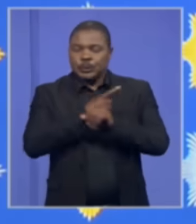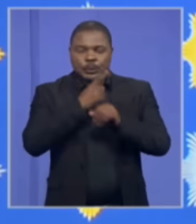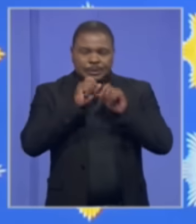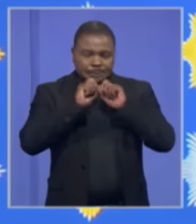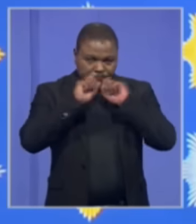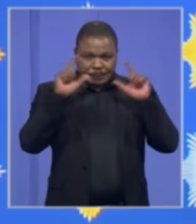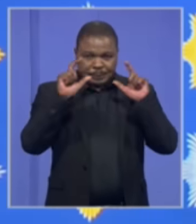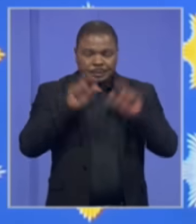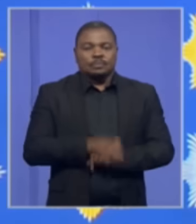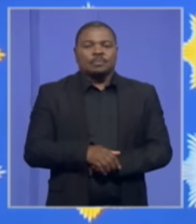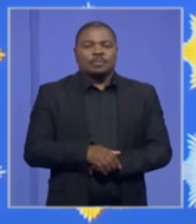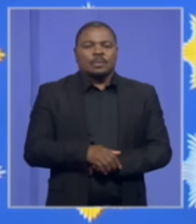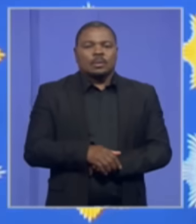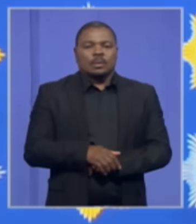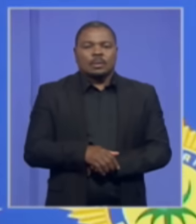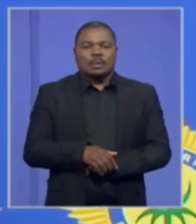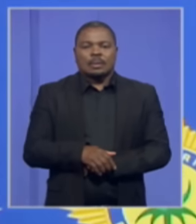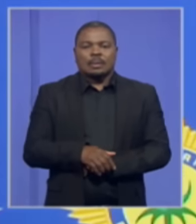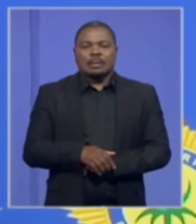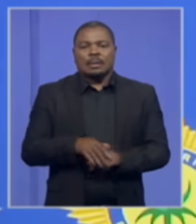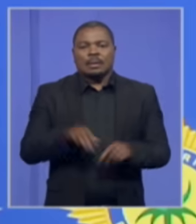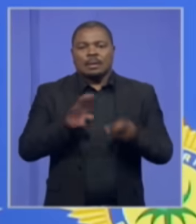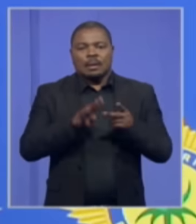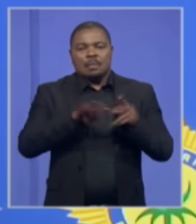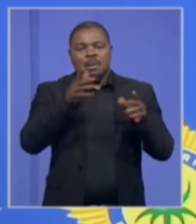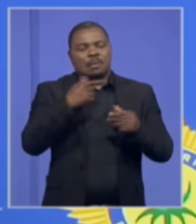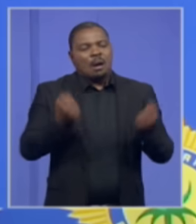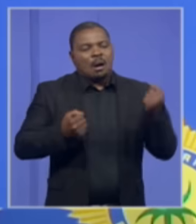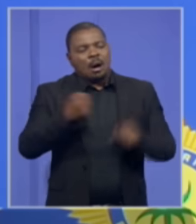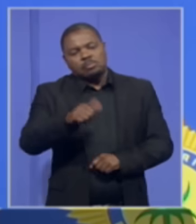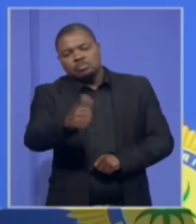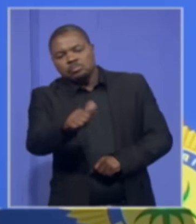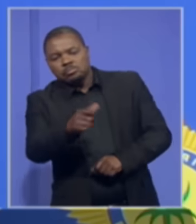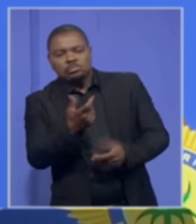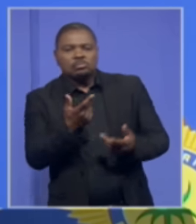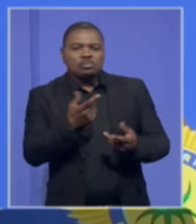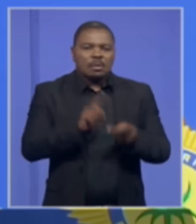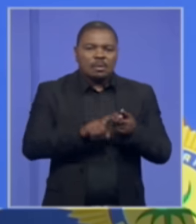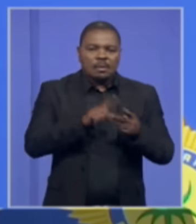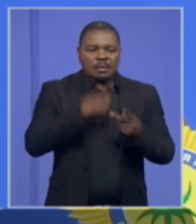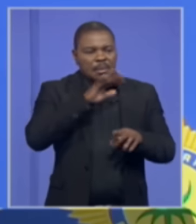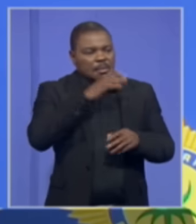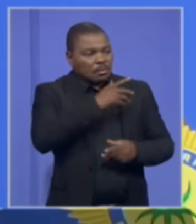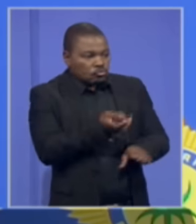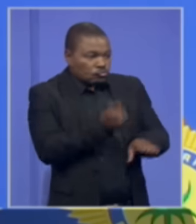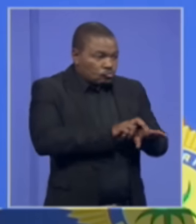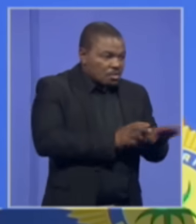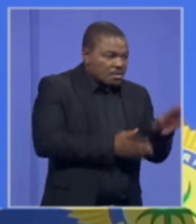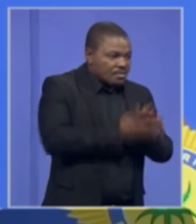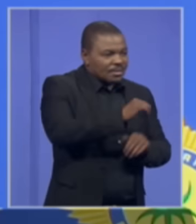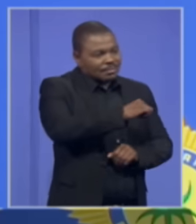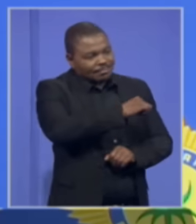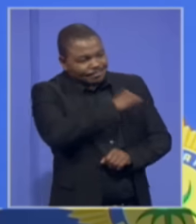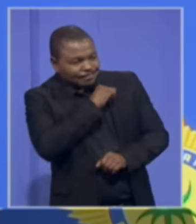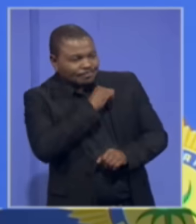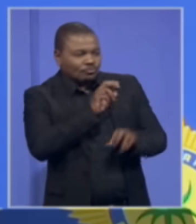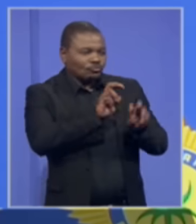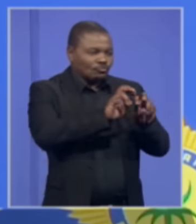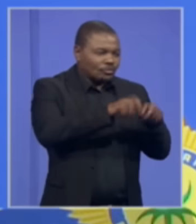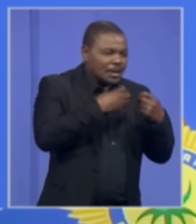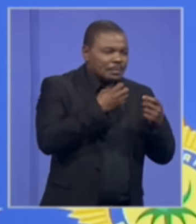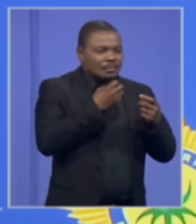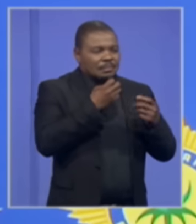tsohle. Incidents of hitchhiking where people will either be robbed, raped or even murdered,